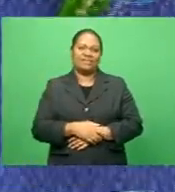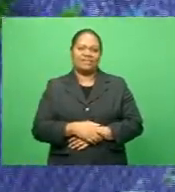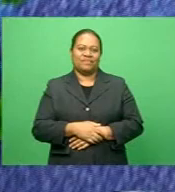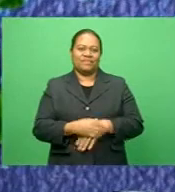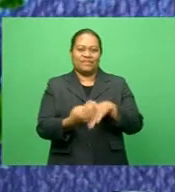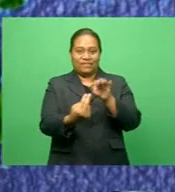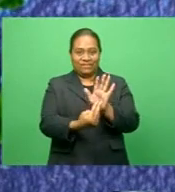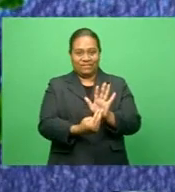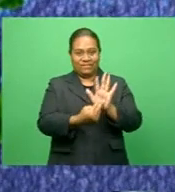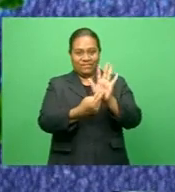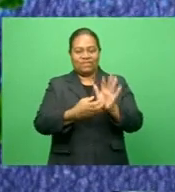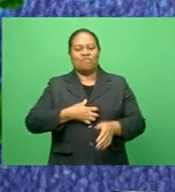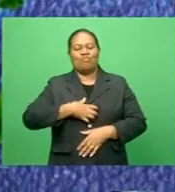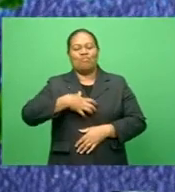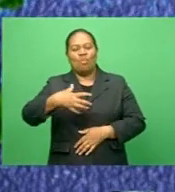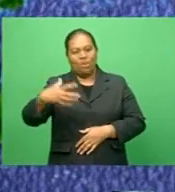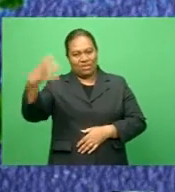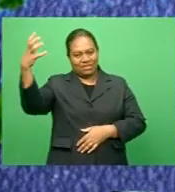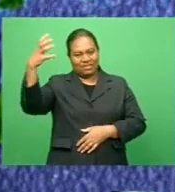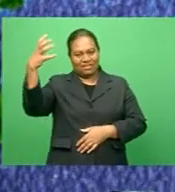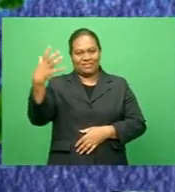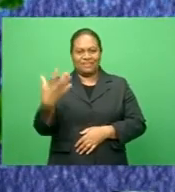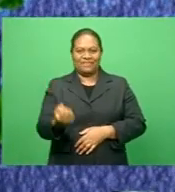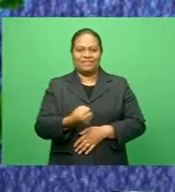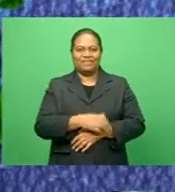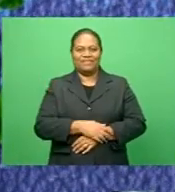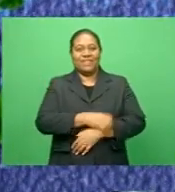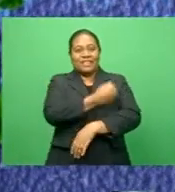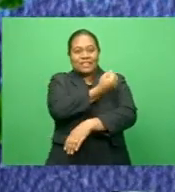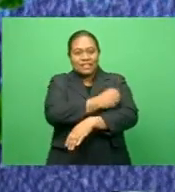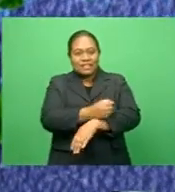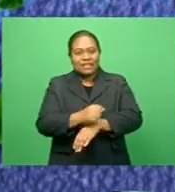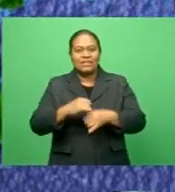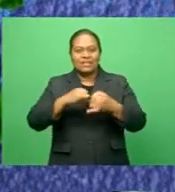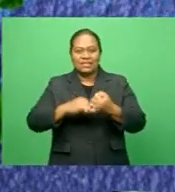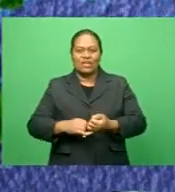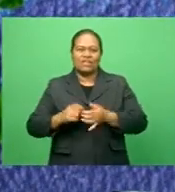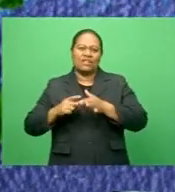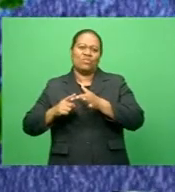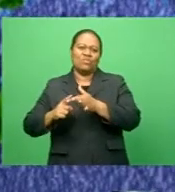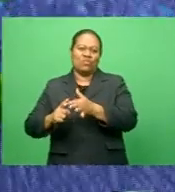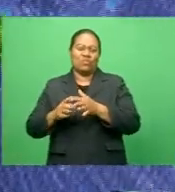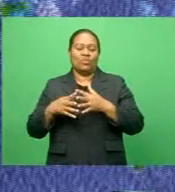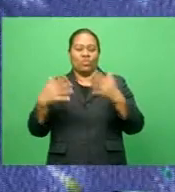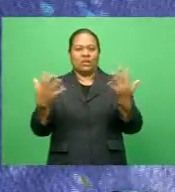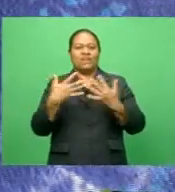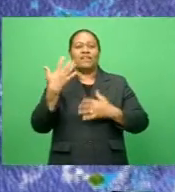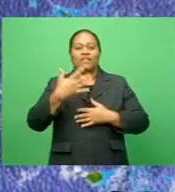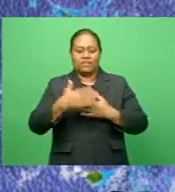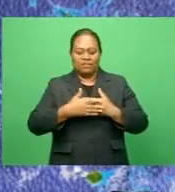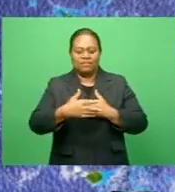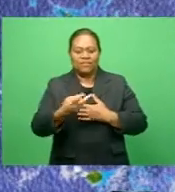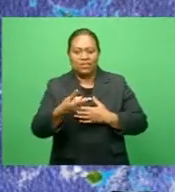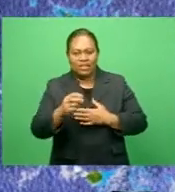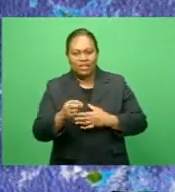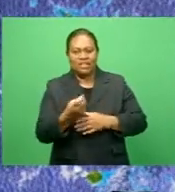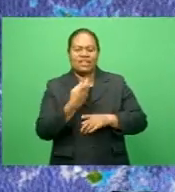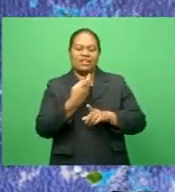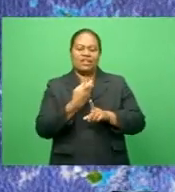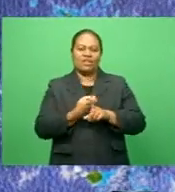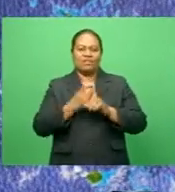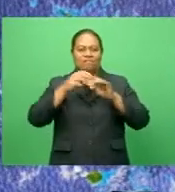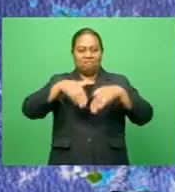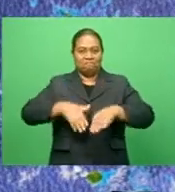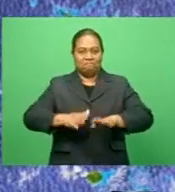And up north, more sunshine. At sea, southerly winds at 15 to 20 knots and moderate seas. Turning